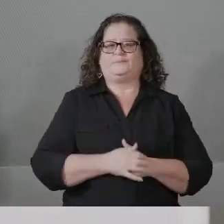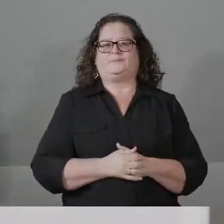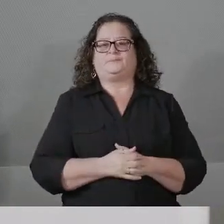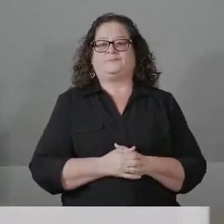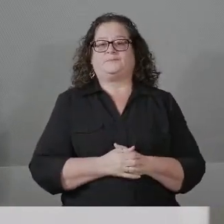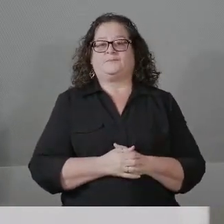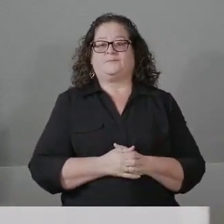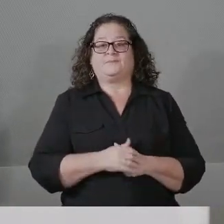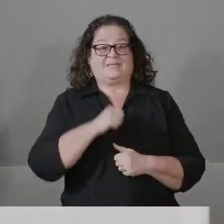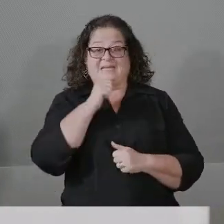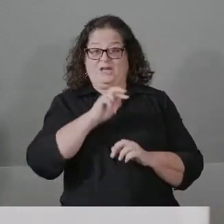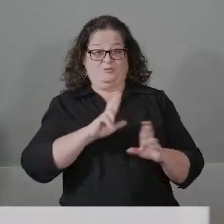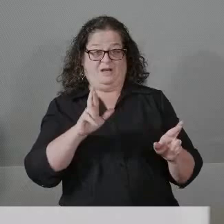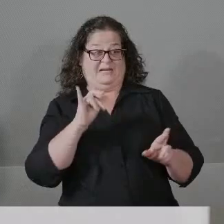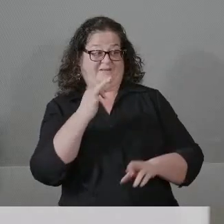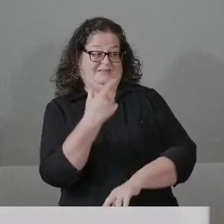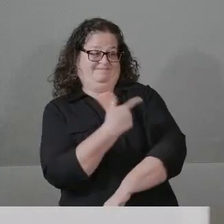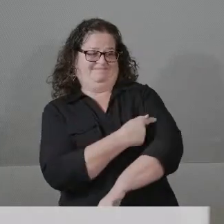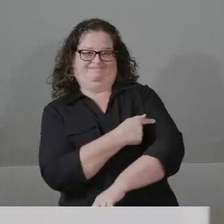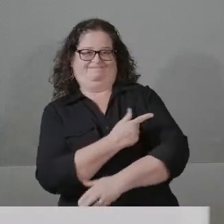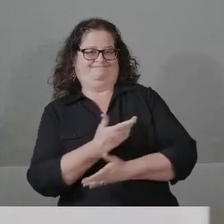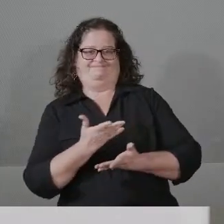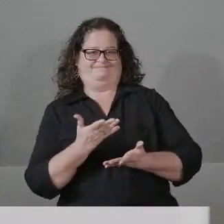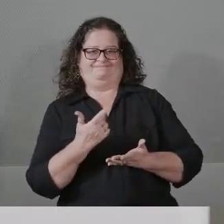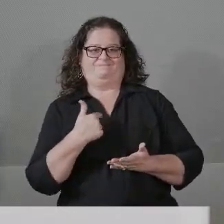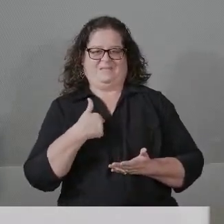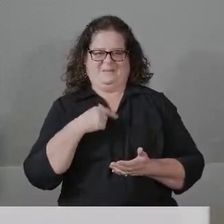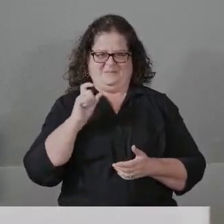to my soldiers to kind of lead from the front and be an example to them.